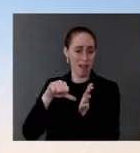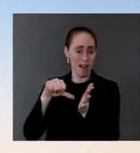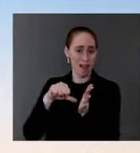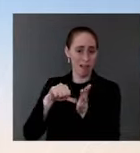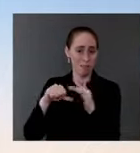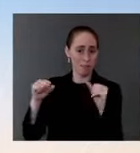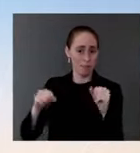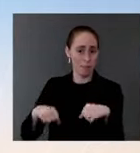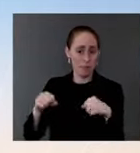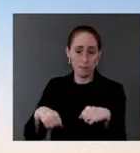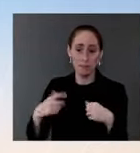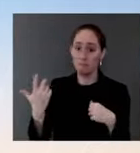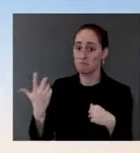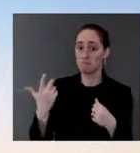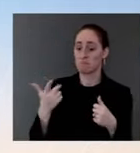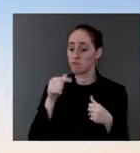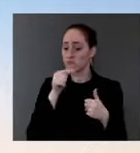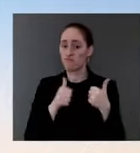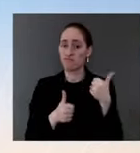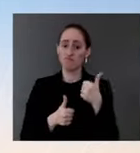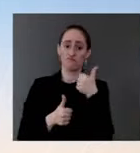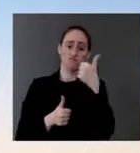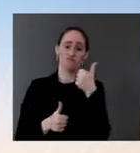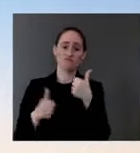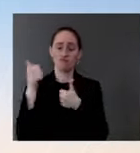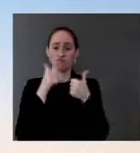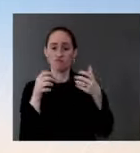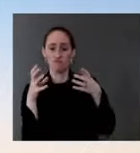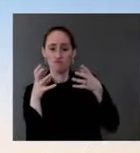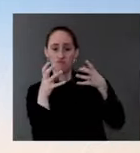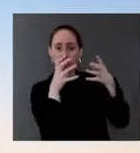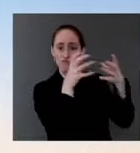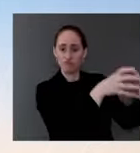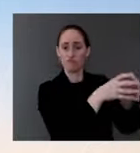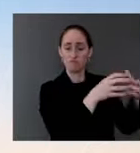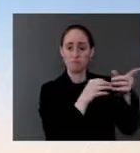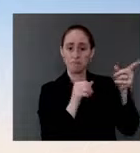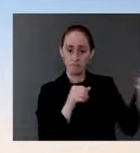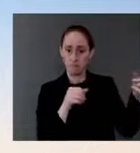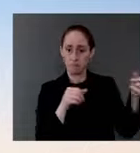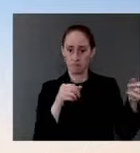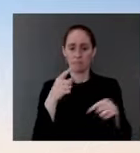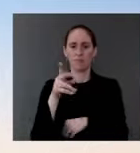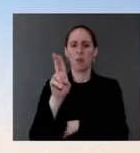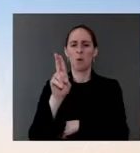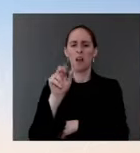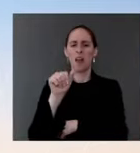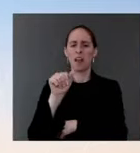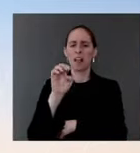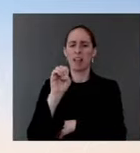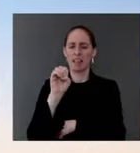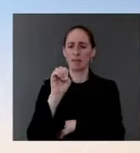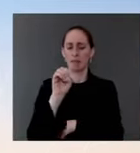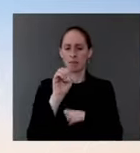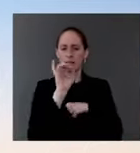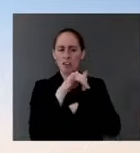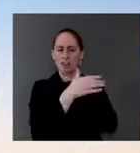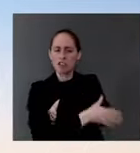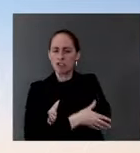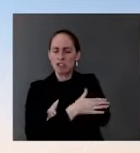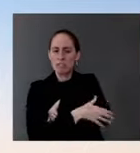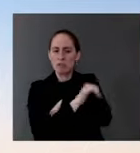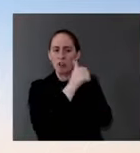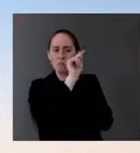South Korea and the rest. 2 questions. Number one is, are you going back to the maximum pressure campaign